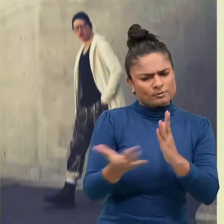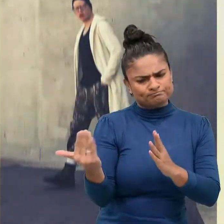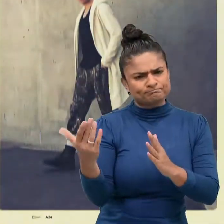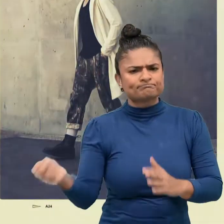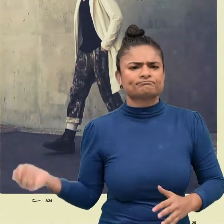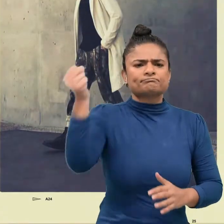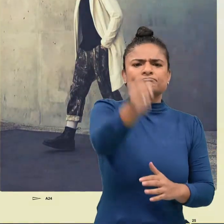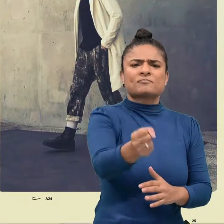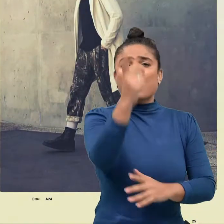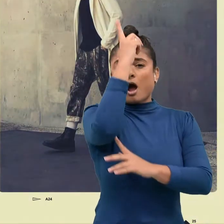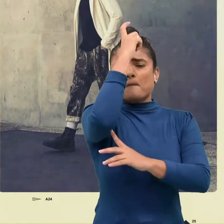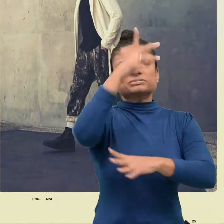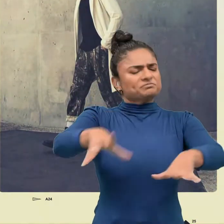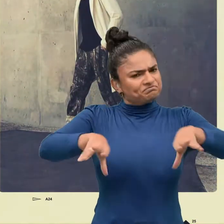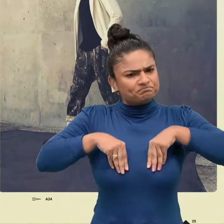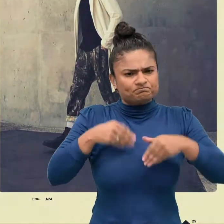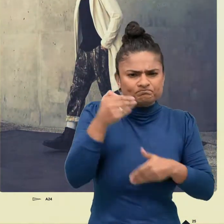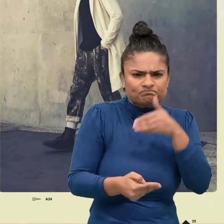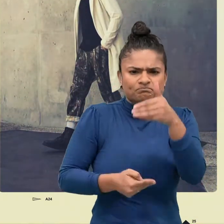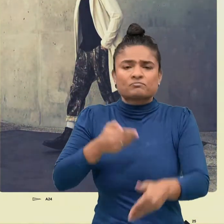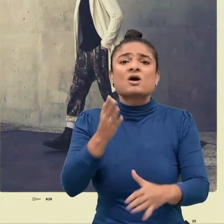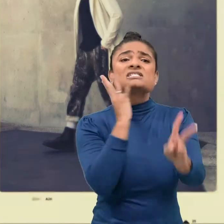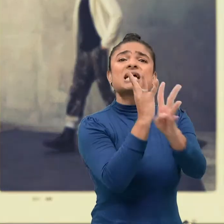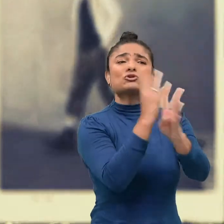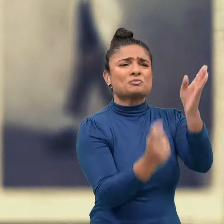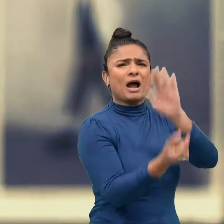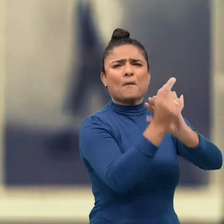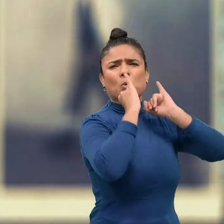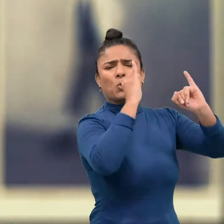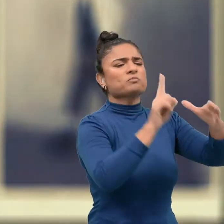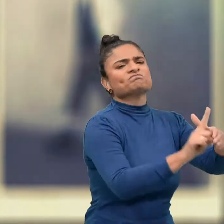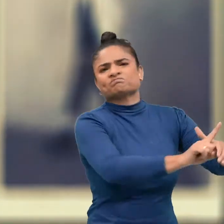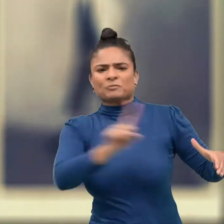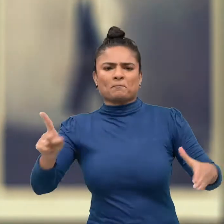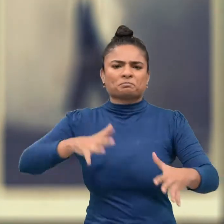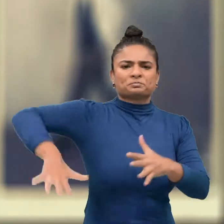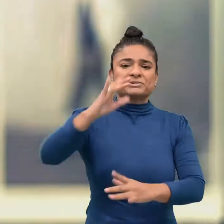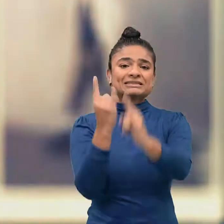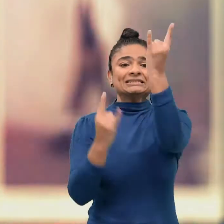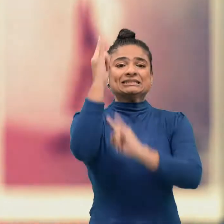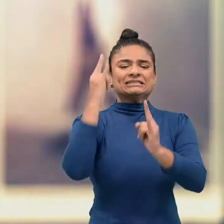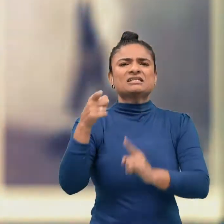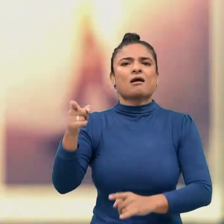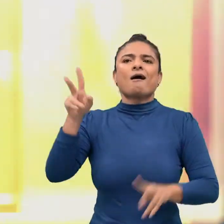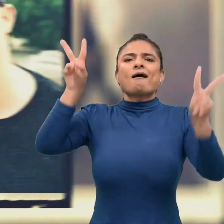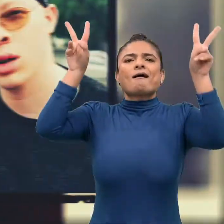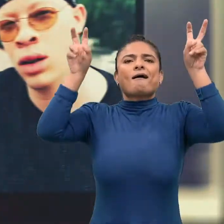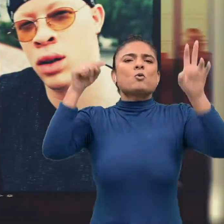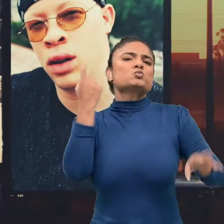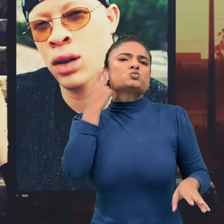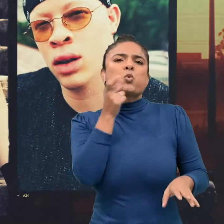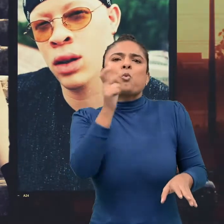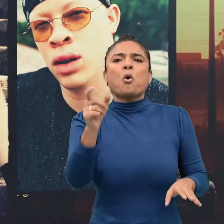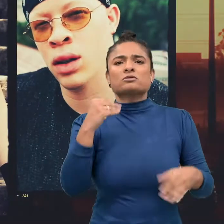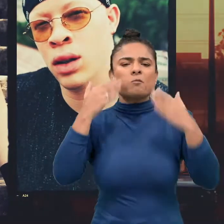who took Sanele's albinism in her stride, but left the township after an incident in which another child shouted "Mhlope," Zulu